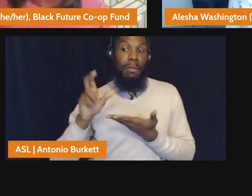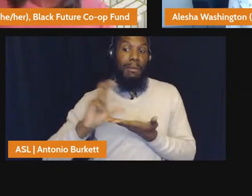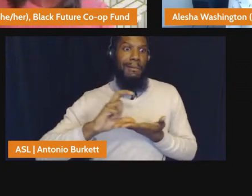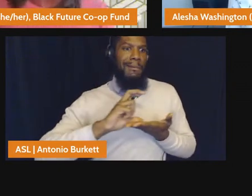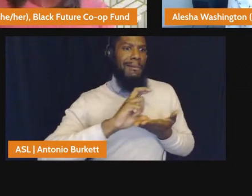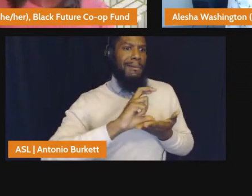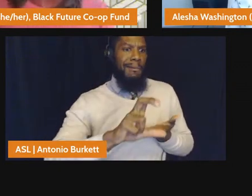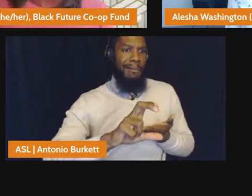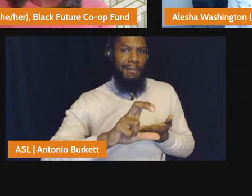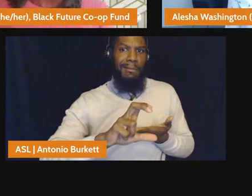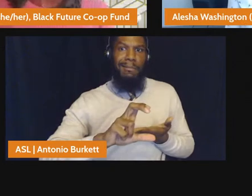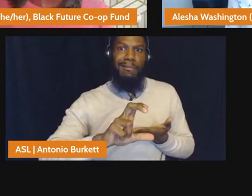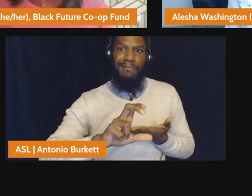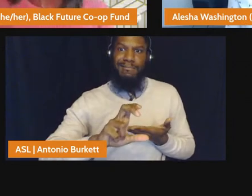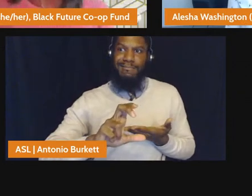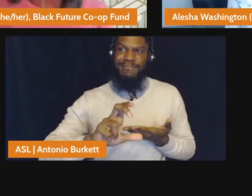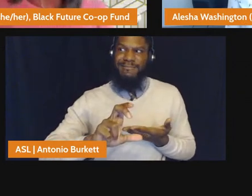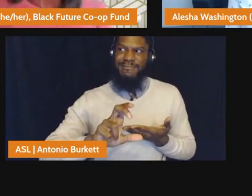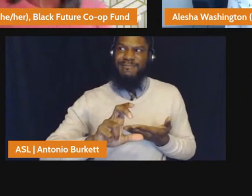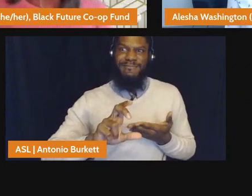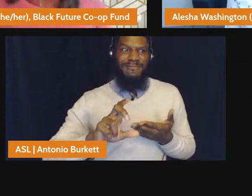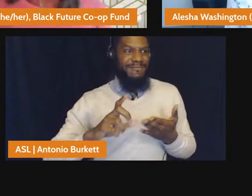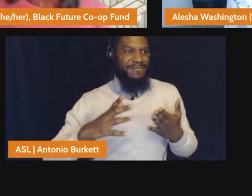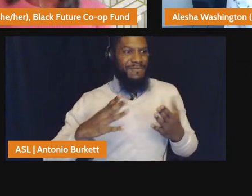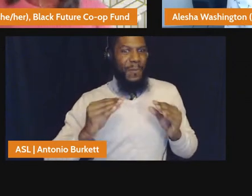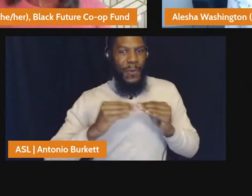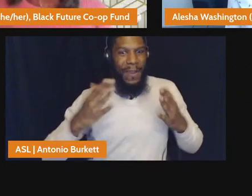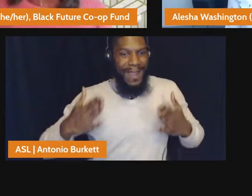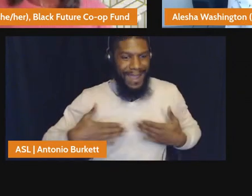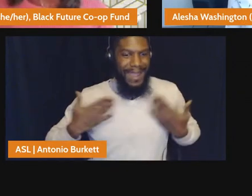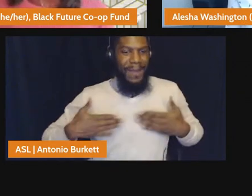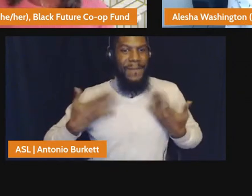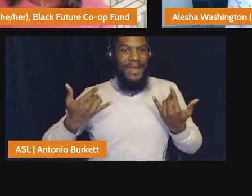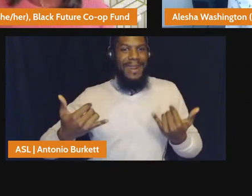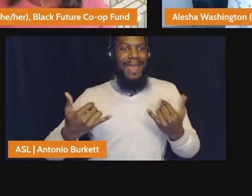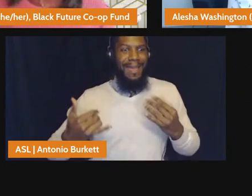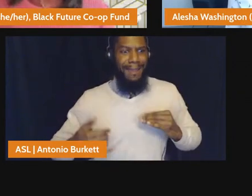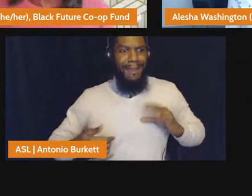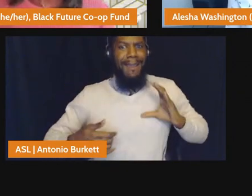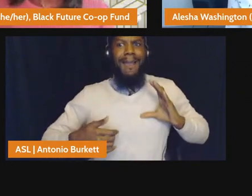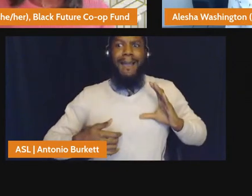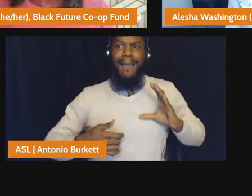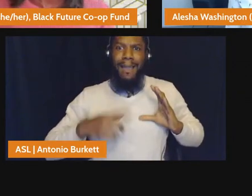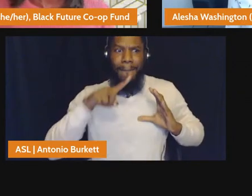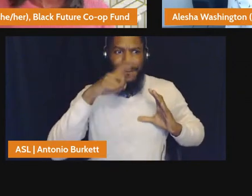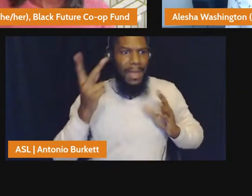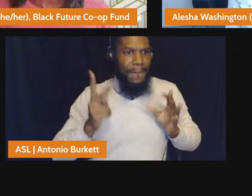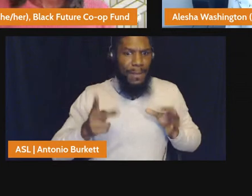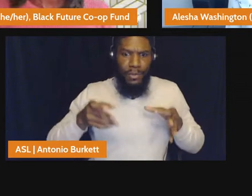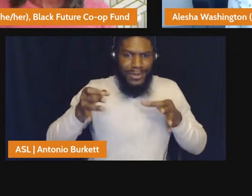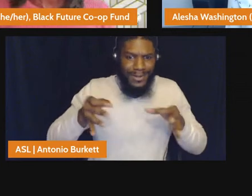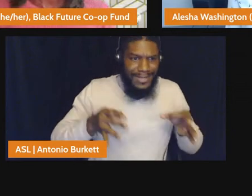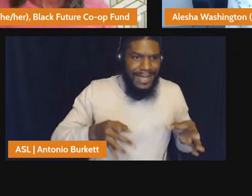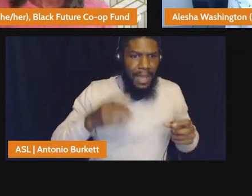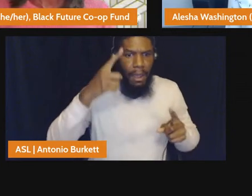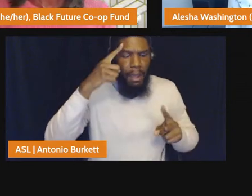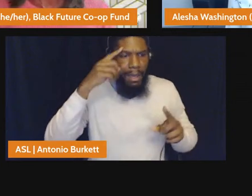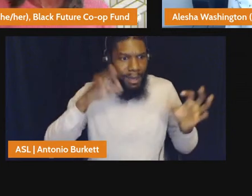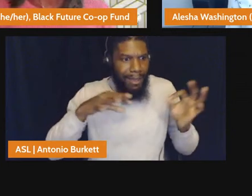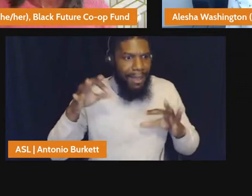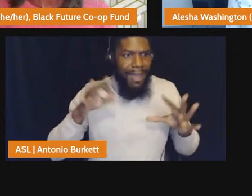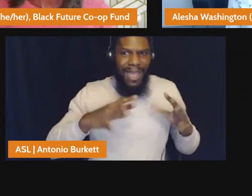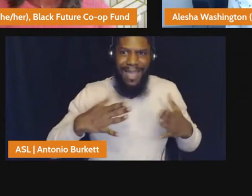has also been a joyful act. We've been able to deal with Black people making the decisions. And it's been a joy of